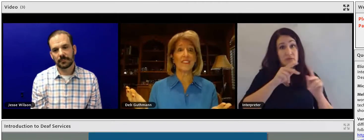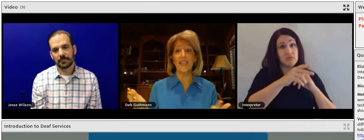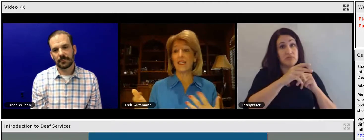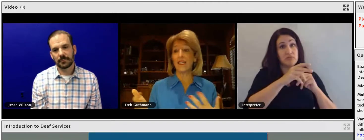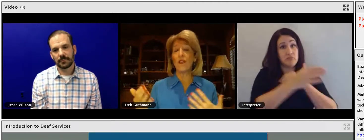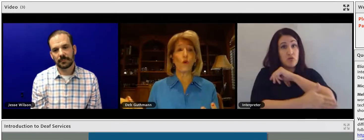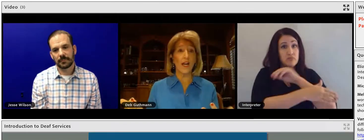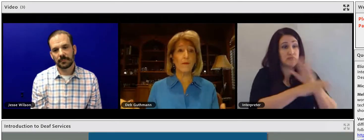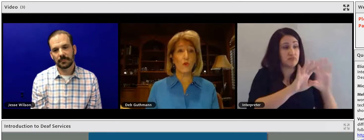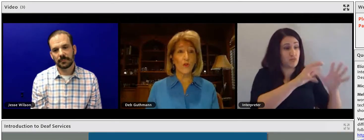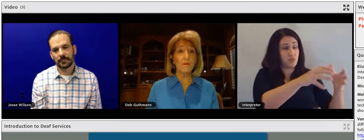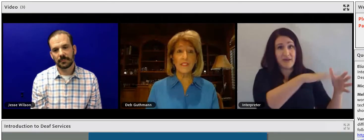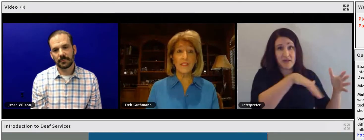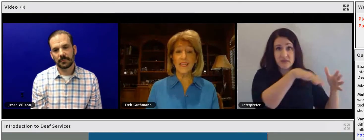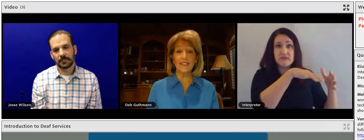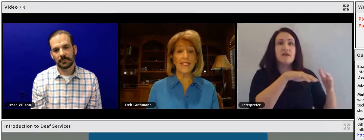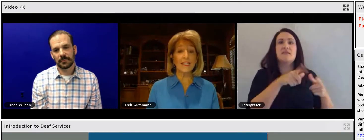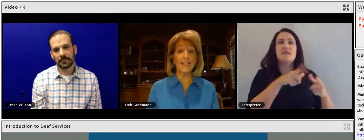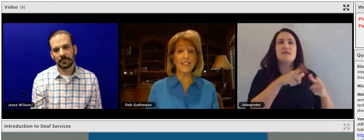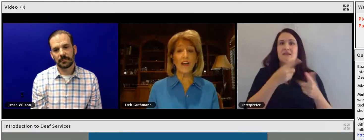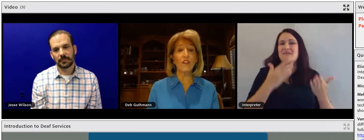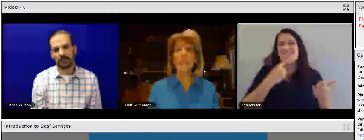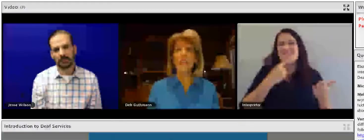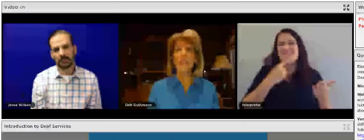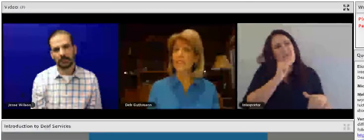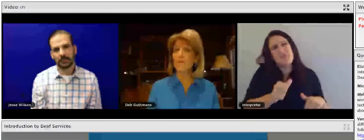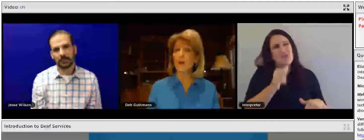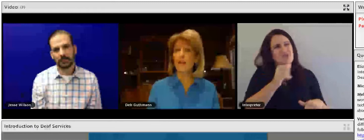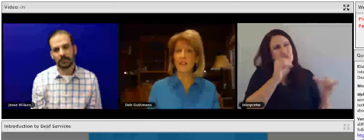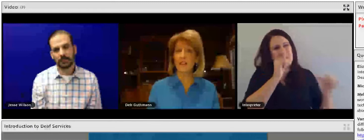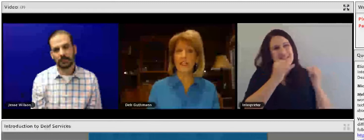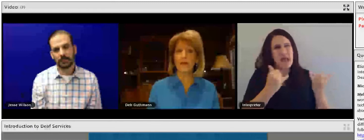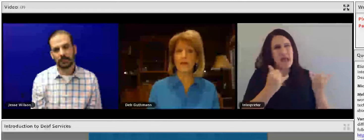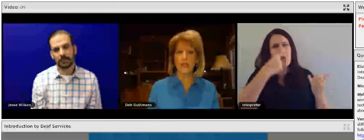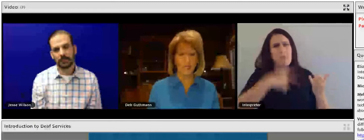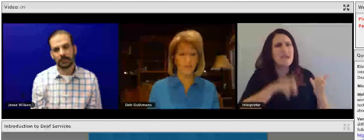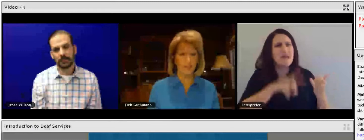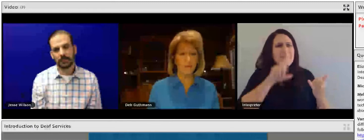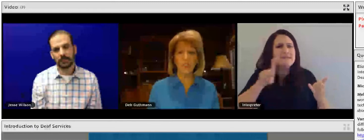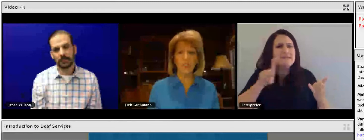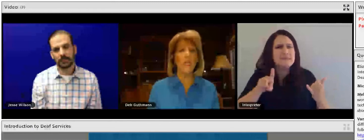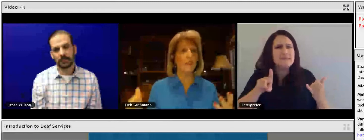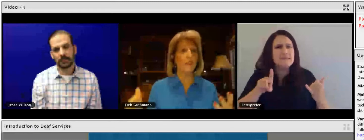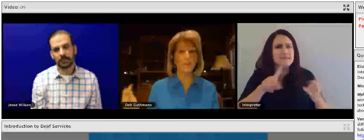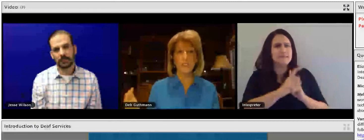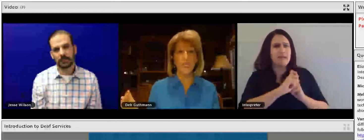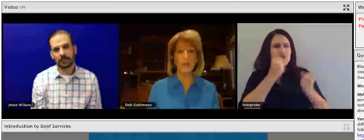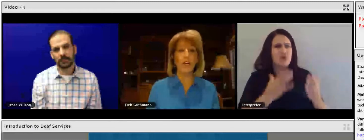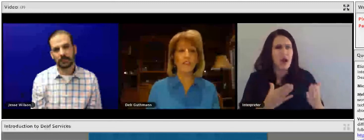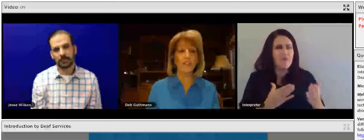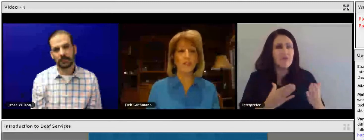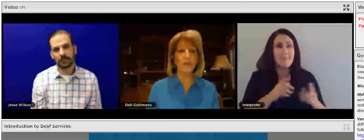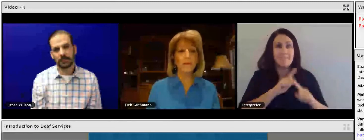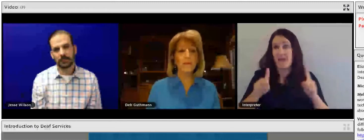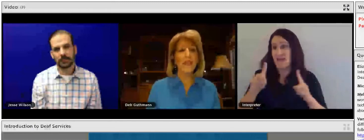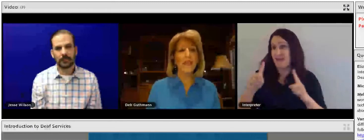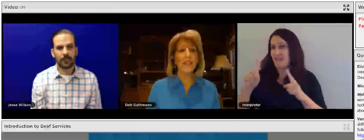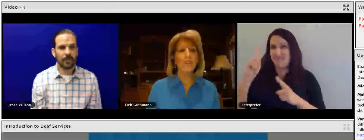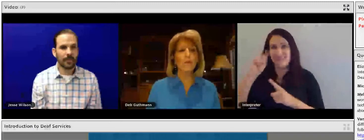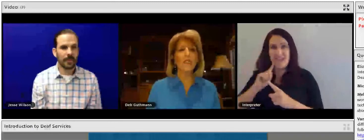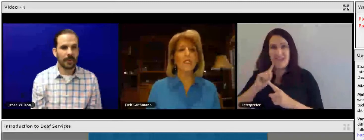I choose not to drink today, or I'm going to be the designated driver. In some parts of the country in the deaf community, there's this